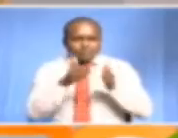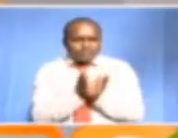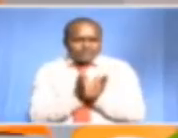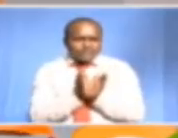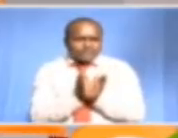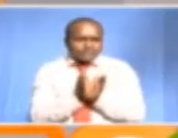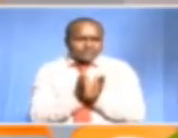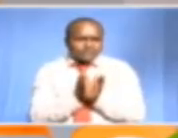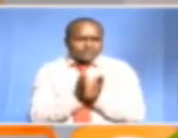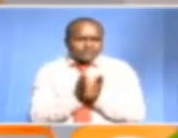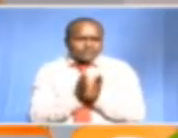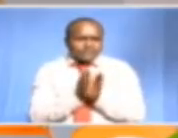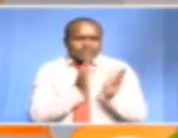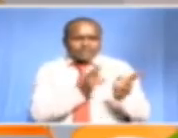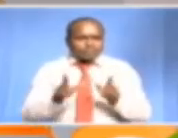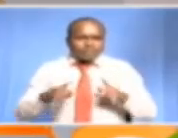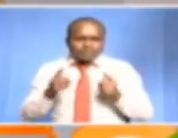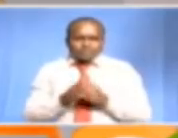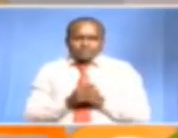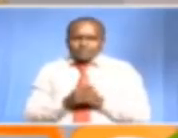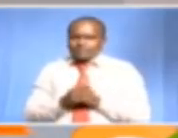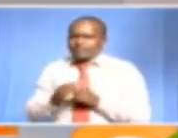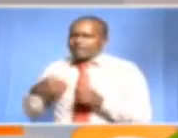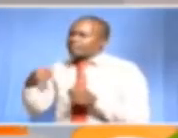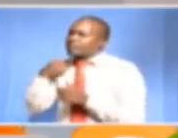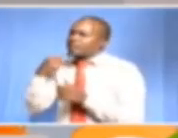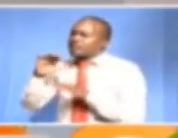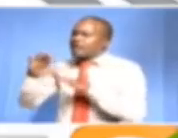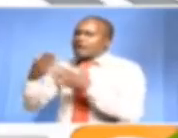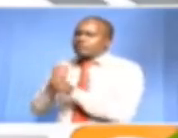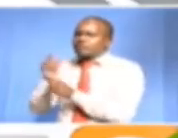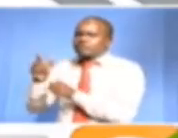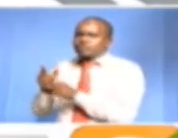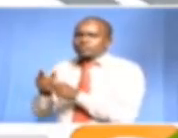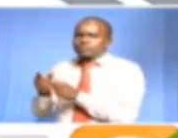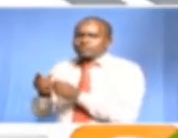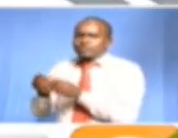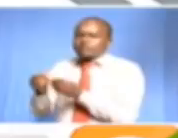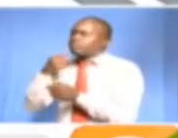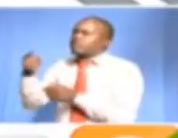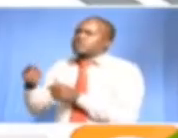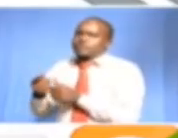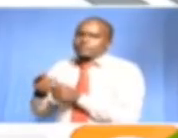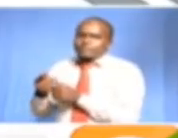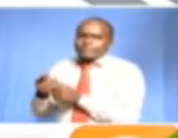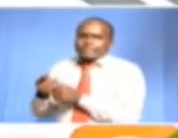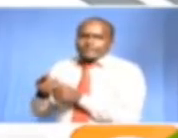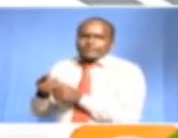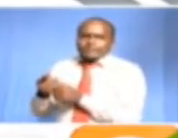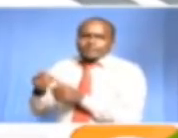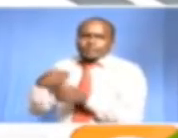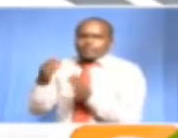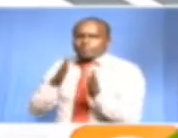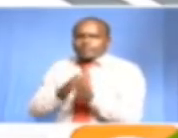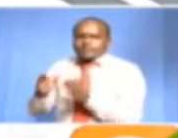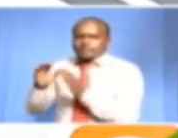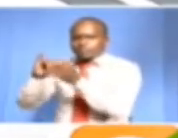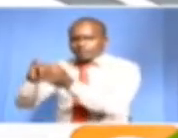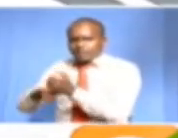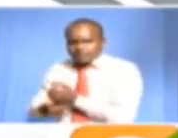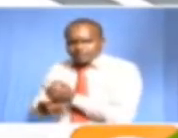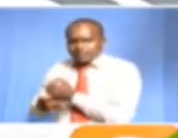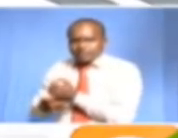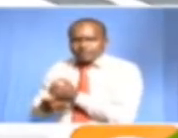normal life. And I'm curious, how did you deal with the rejection? You mentioned there were plans to settle down. It